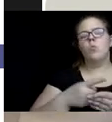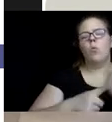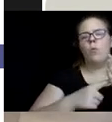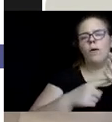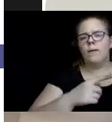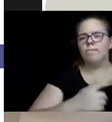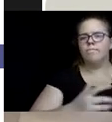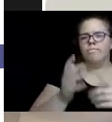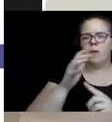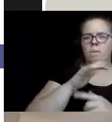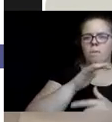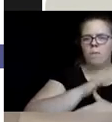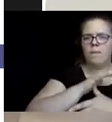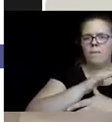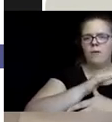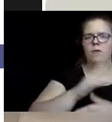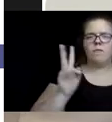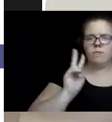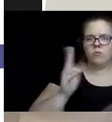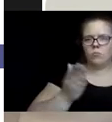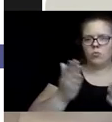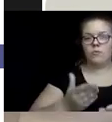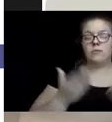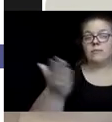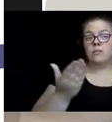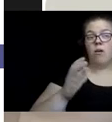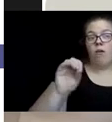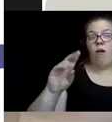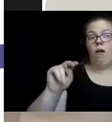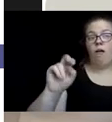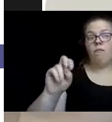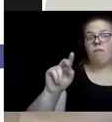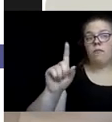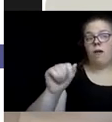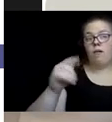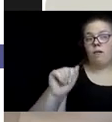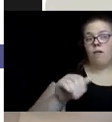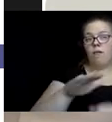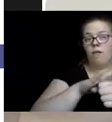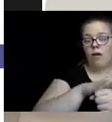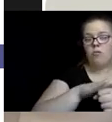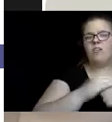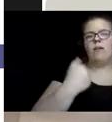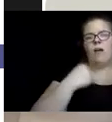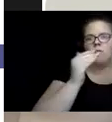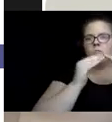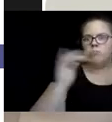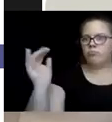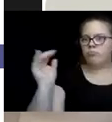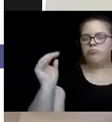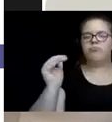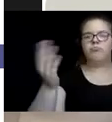victim services? Well, within Onondaga County, for those of you who are in Onondaga County, there are a wide variety